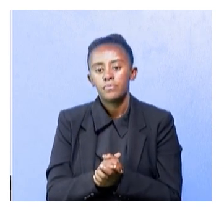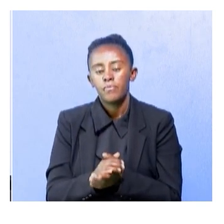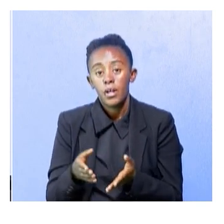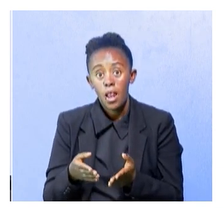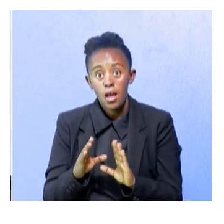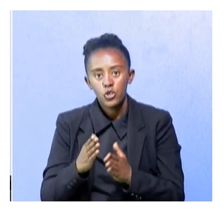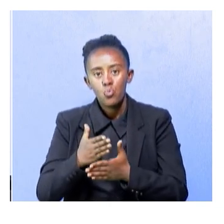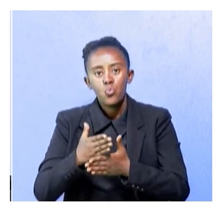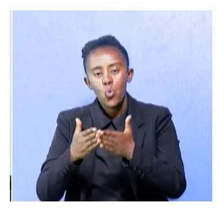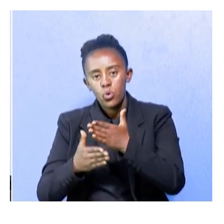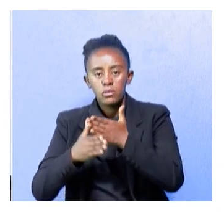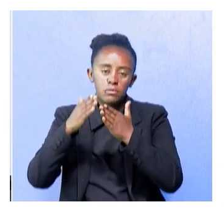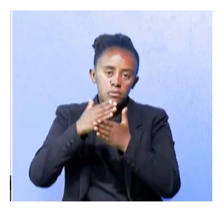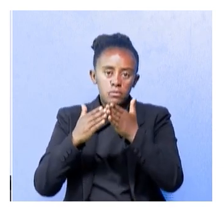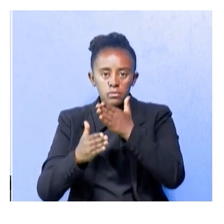build